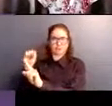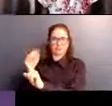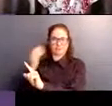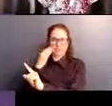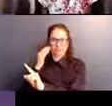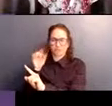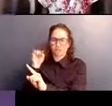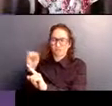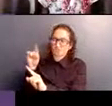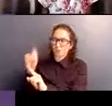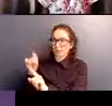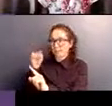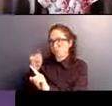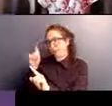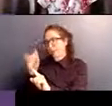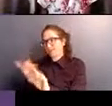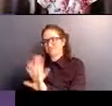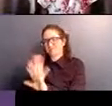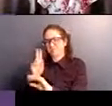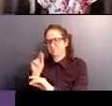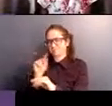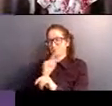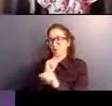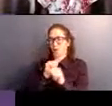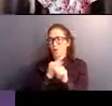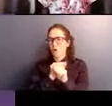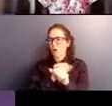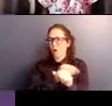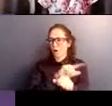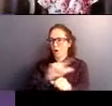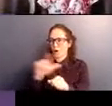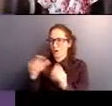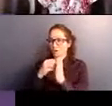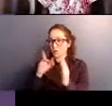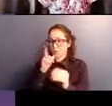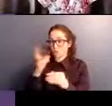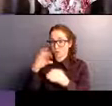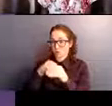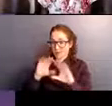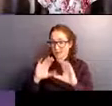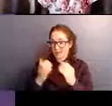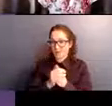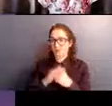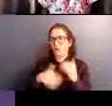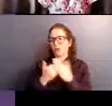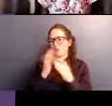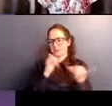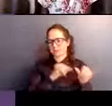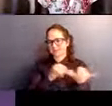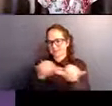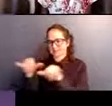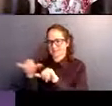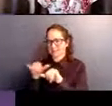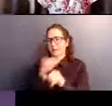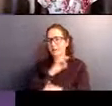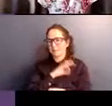out, okay, you need this, you need that. So what we try to do is make all the students that are participating in that class receive the same startup benefit.